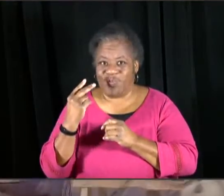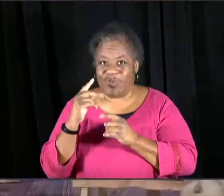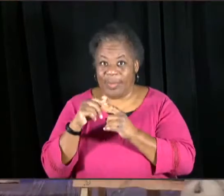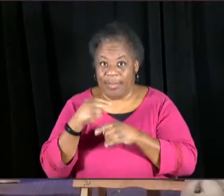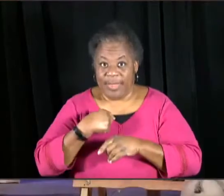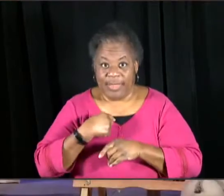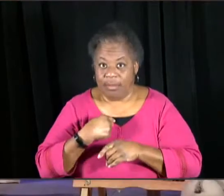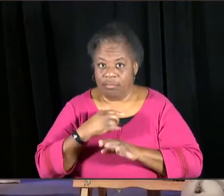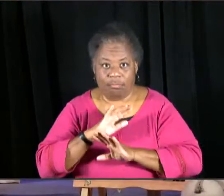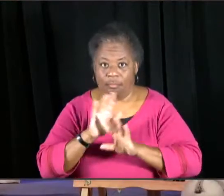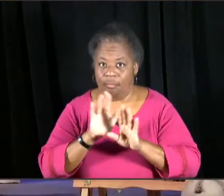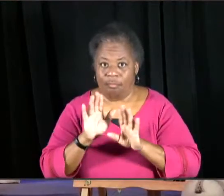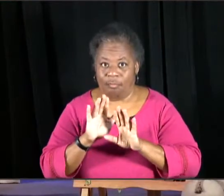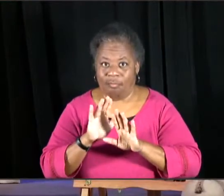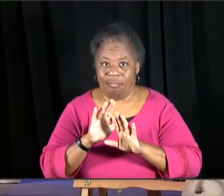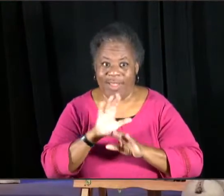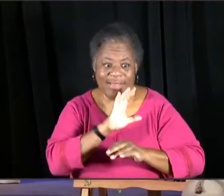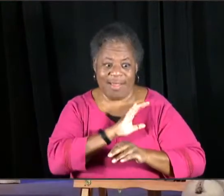characters.